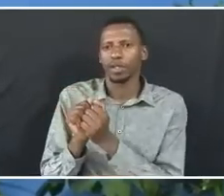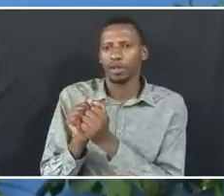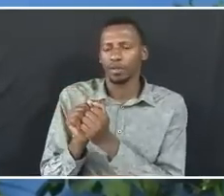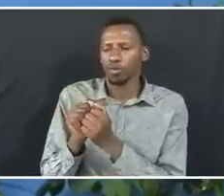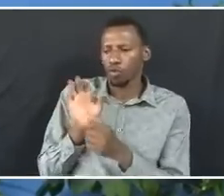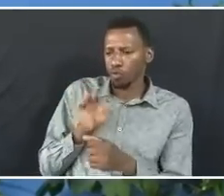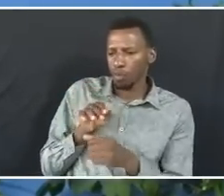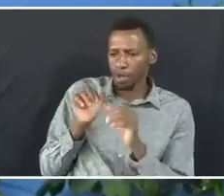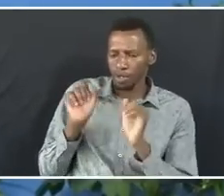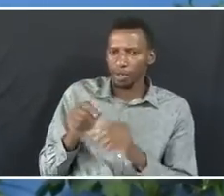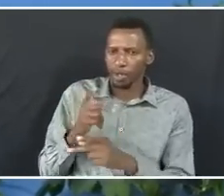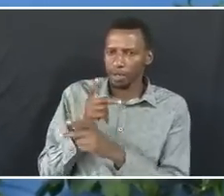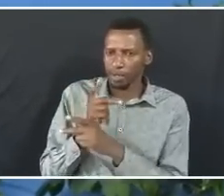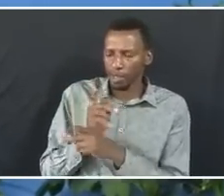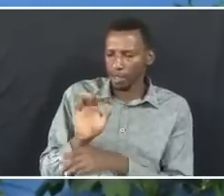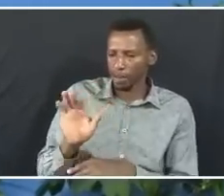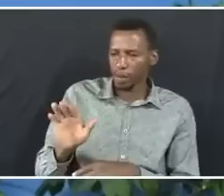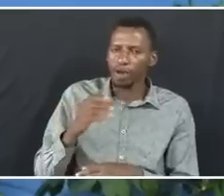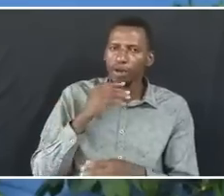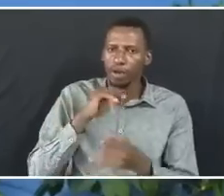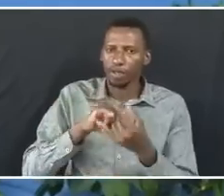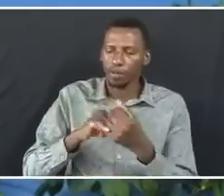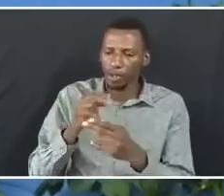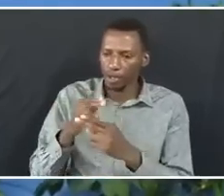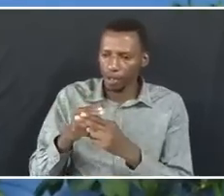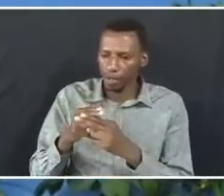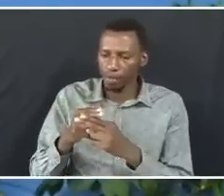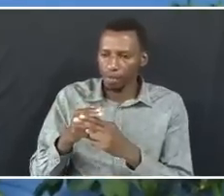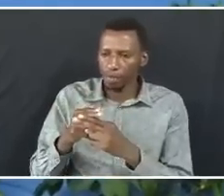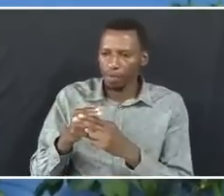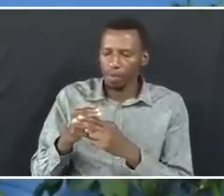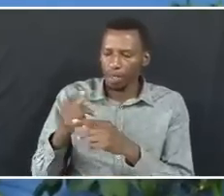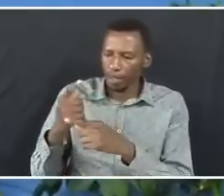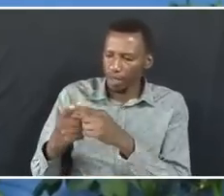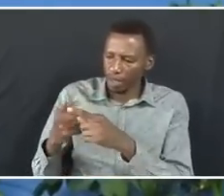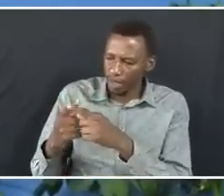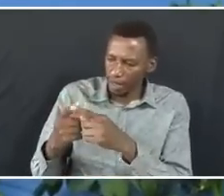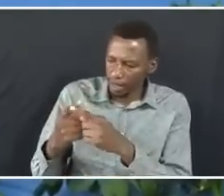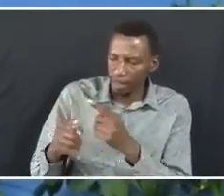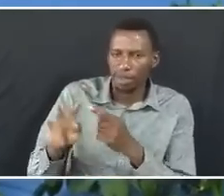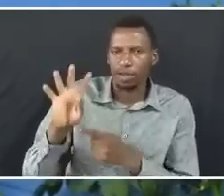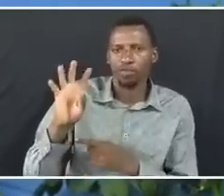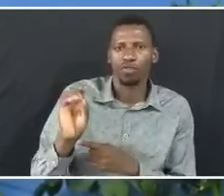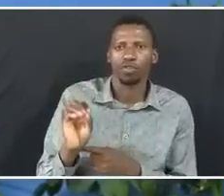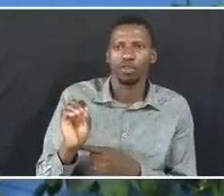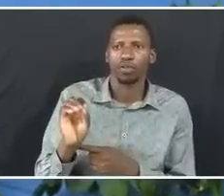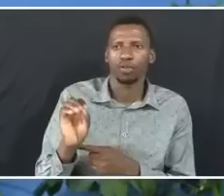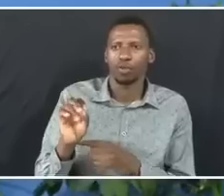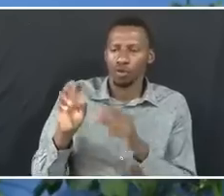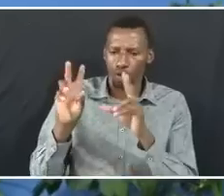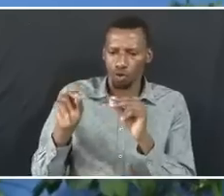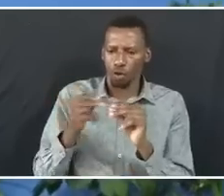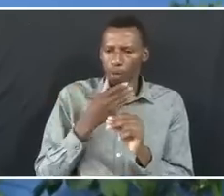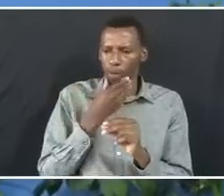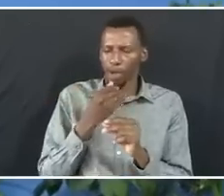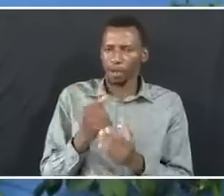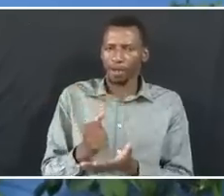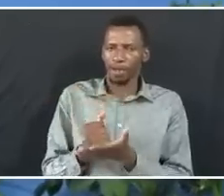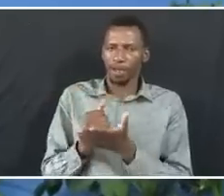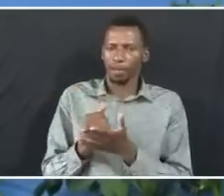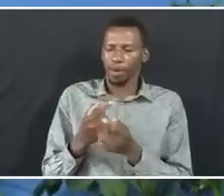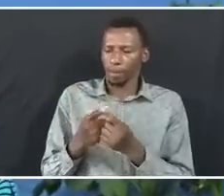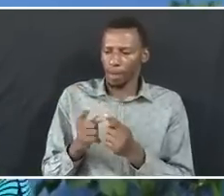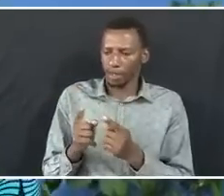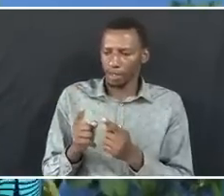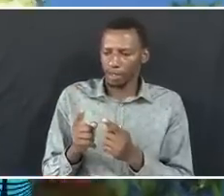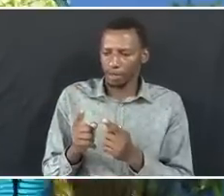name 40 years later. No man is seeing her. She's surviving with God alone. But